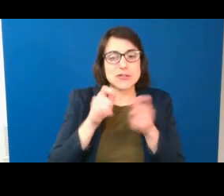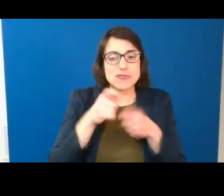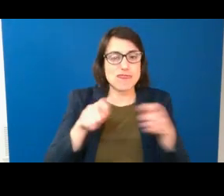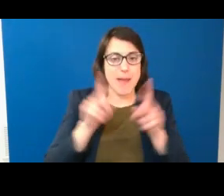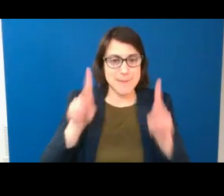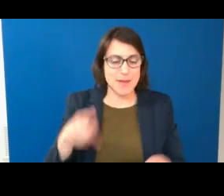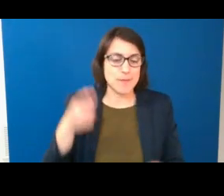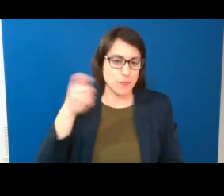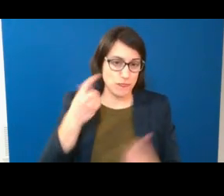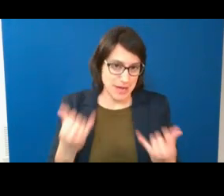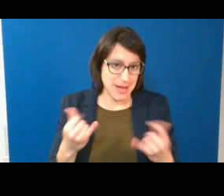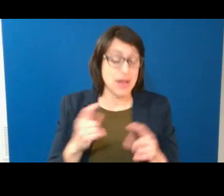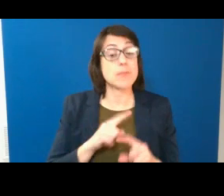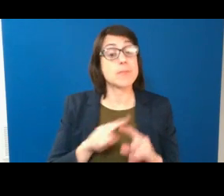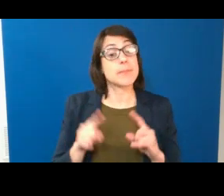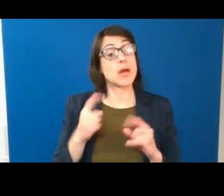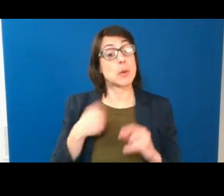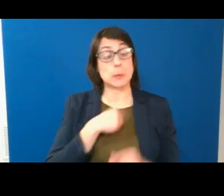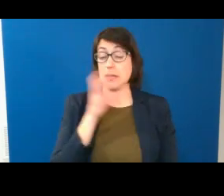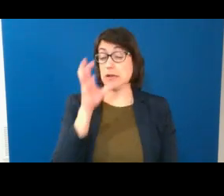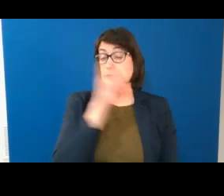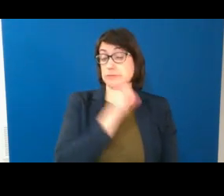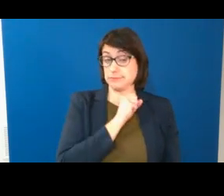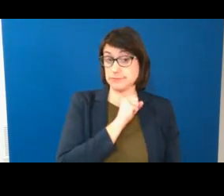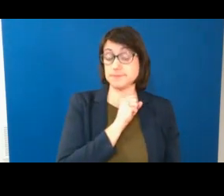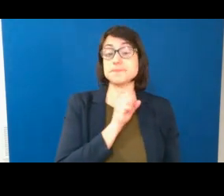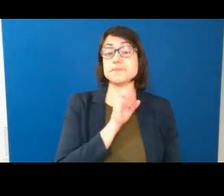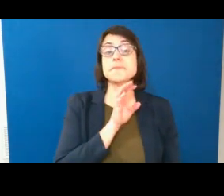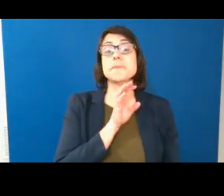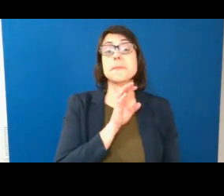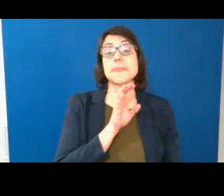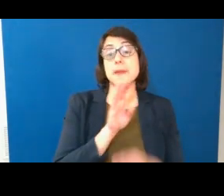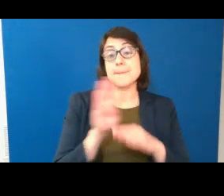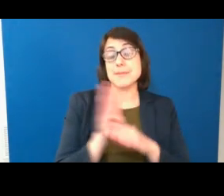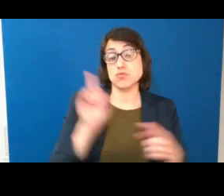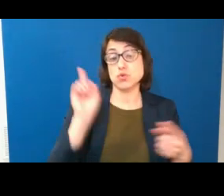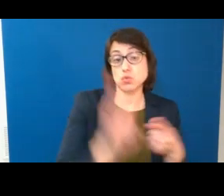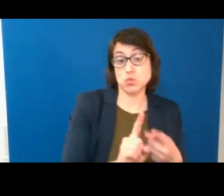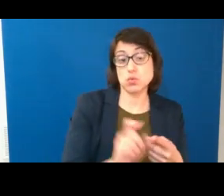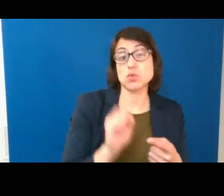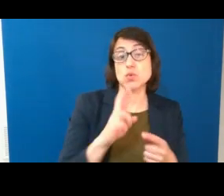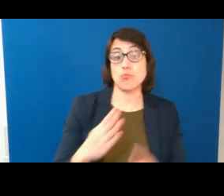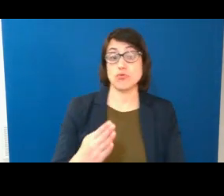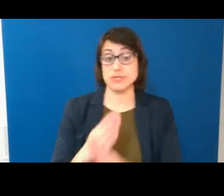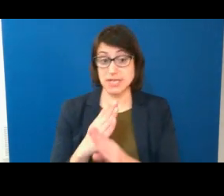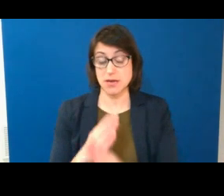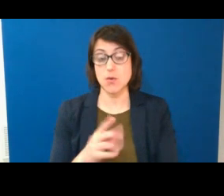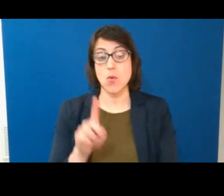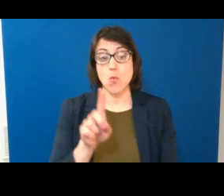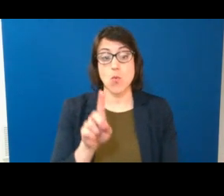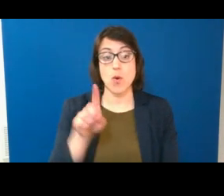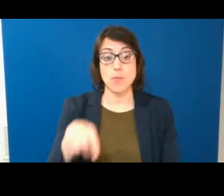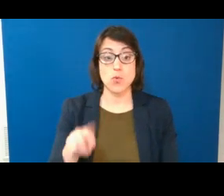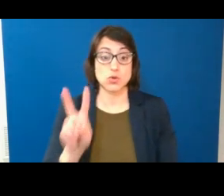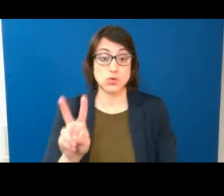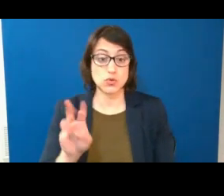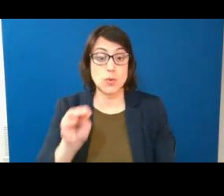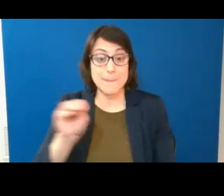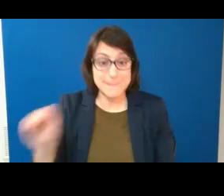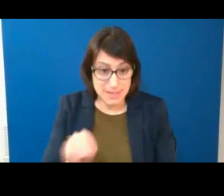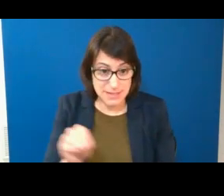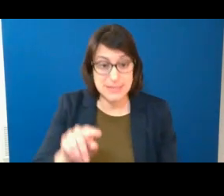estimated that businesses reduced or prevented 1.2 million plastic items from being